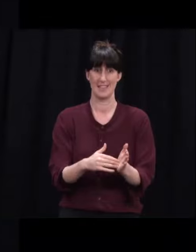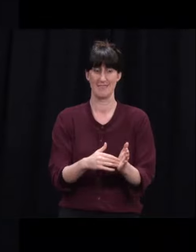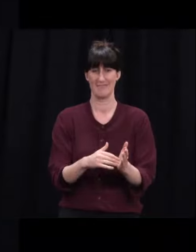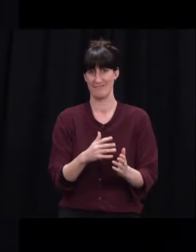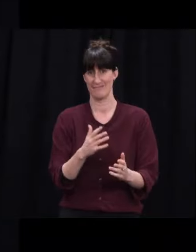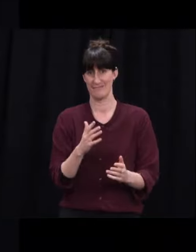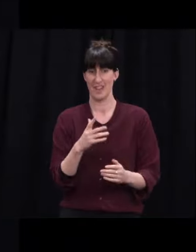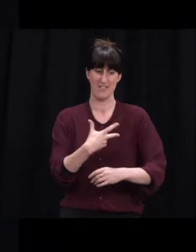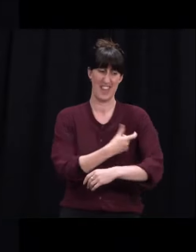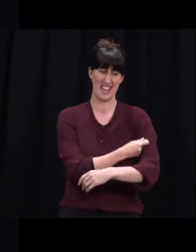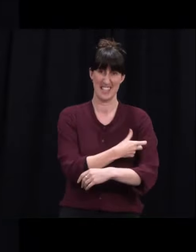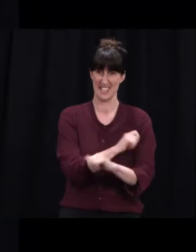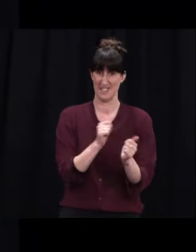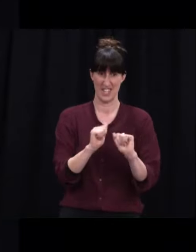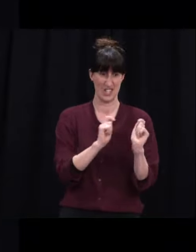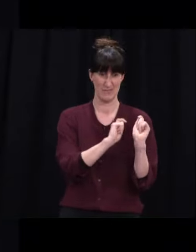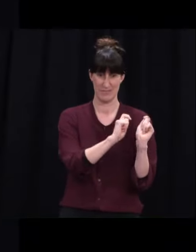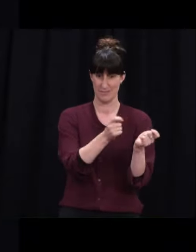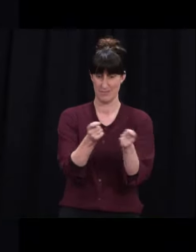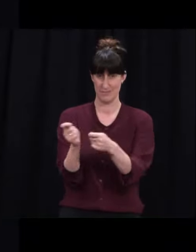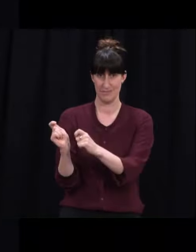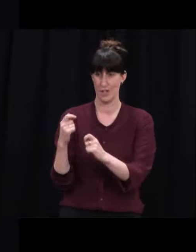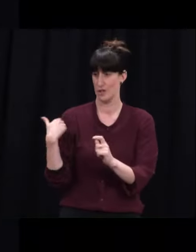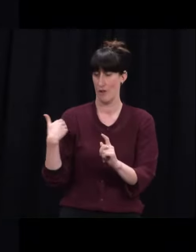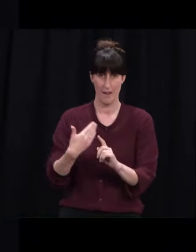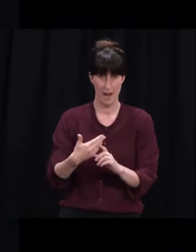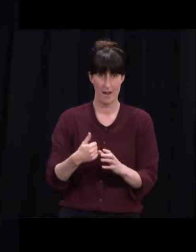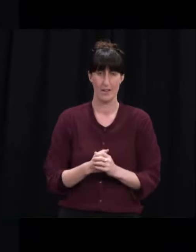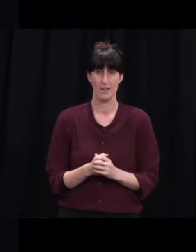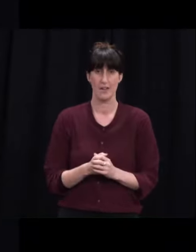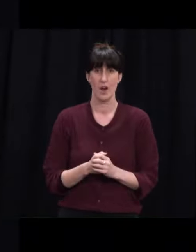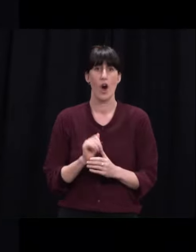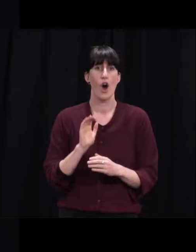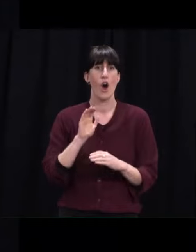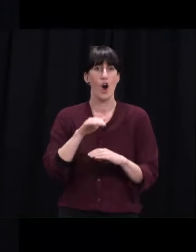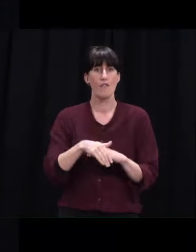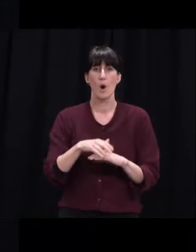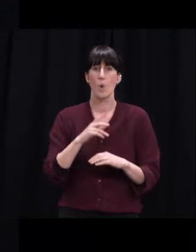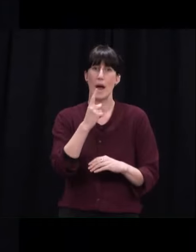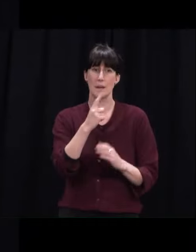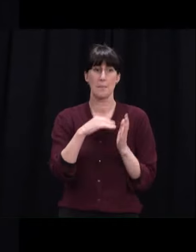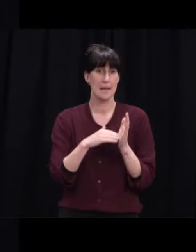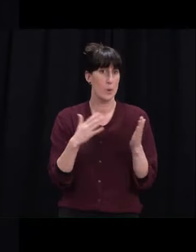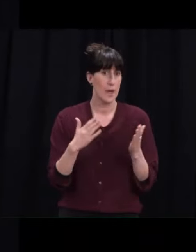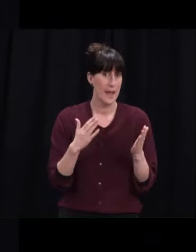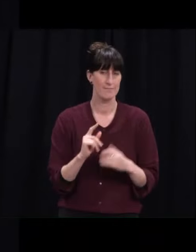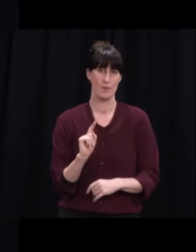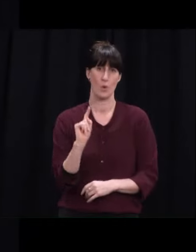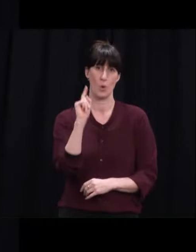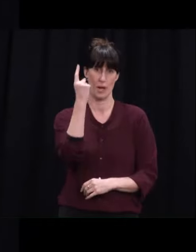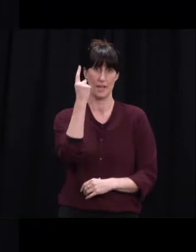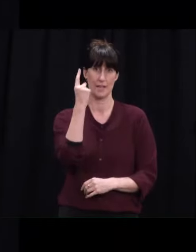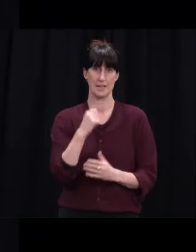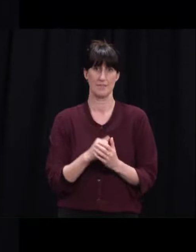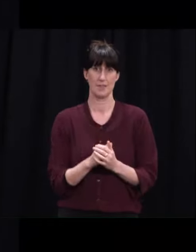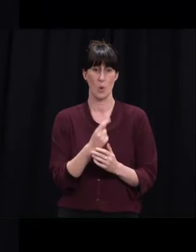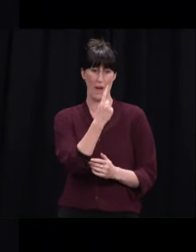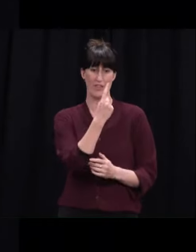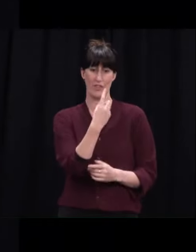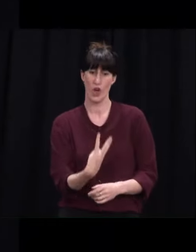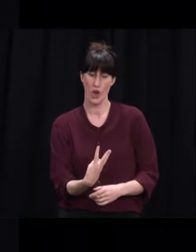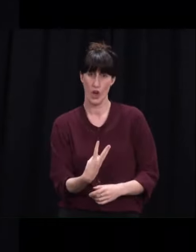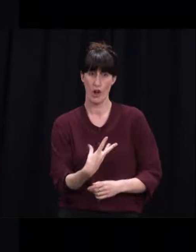2,932,455 doses of the vaccine have been delivered so far. Over 1 million of those have been in Auckland, so over a third of the doses of vaccine that have